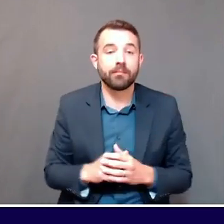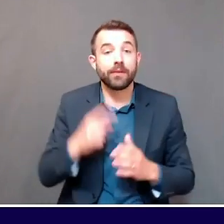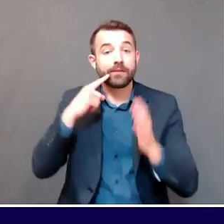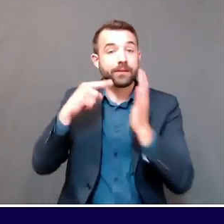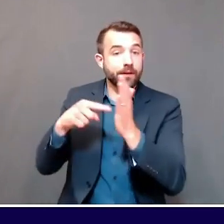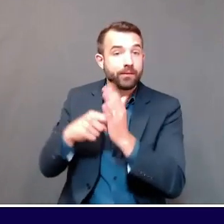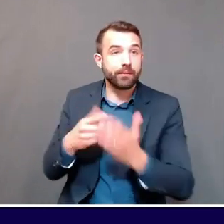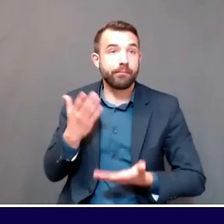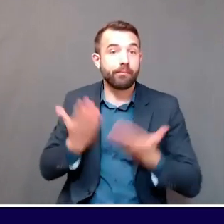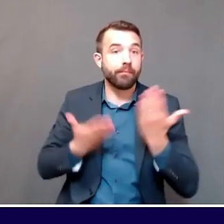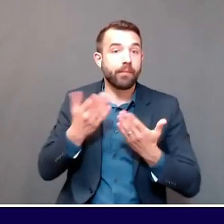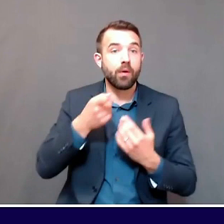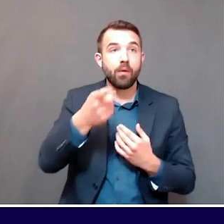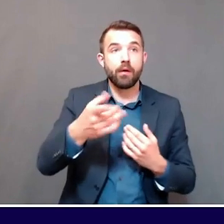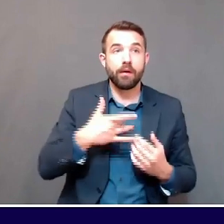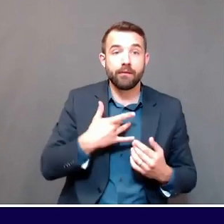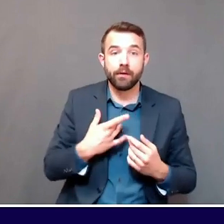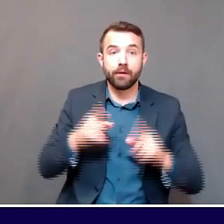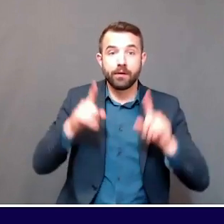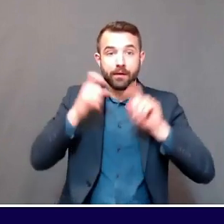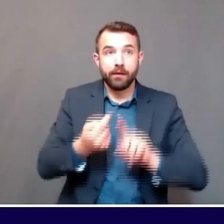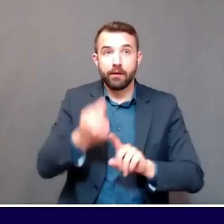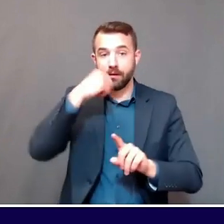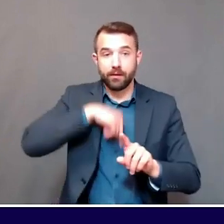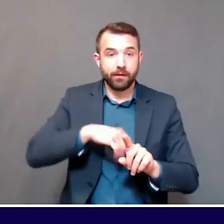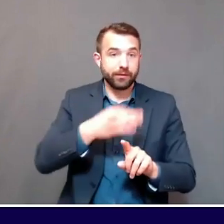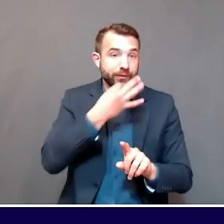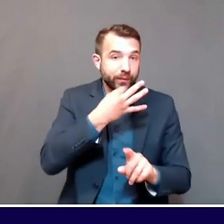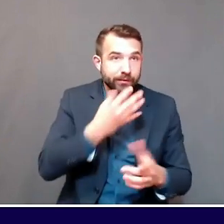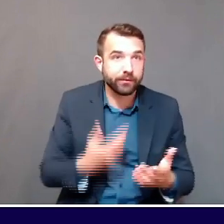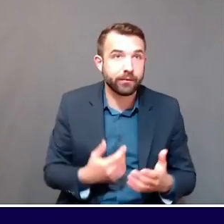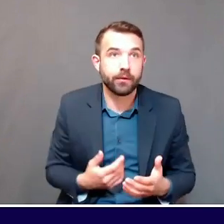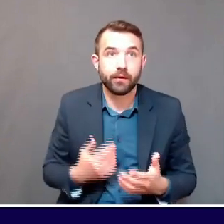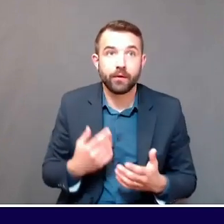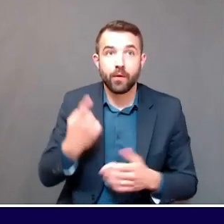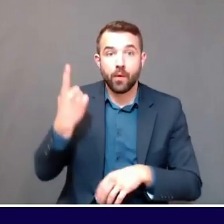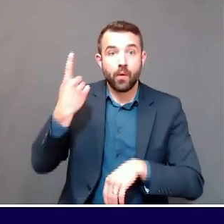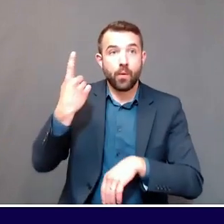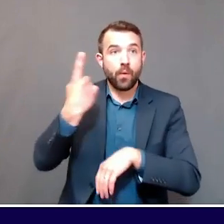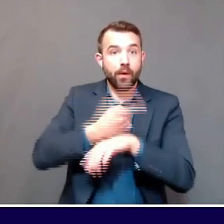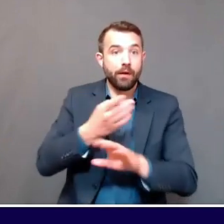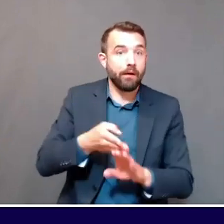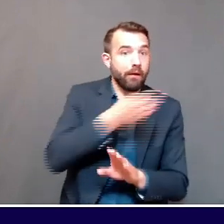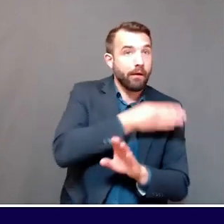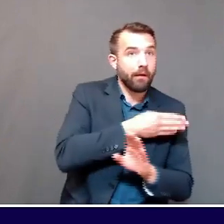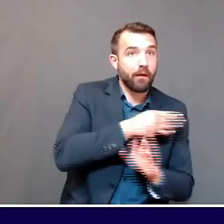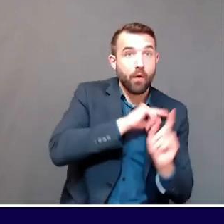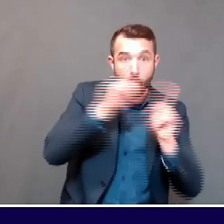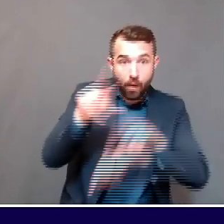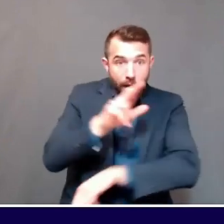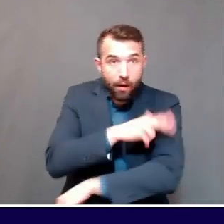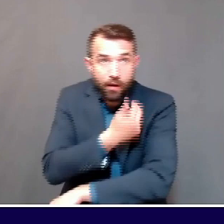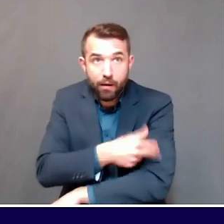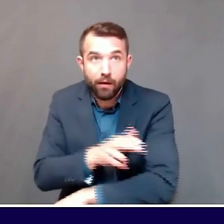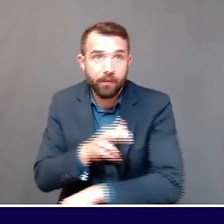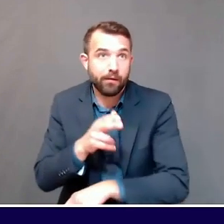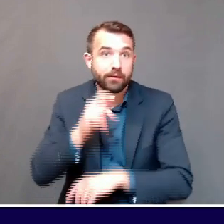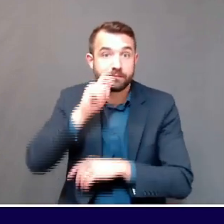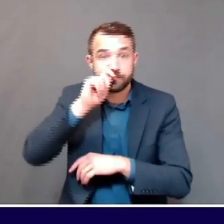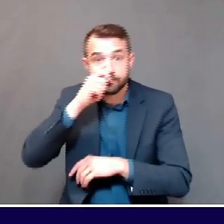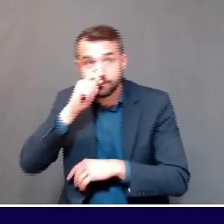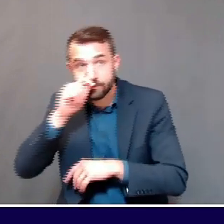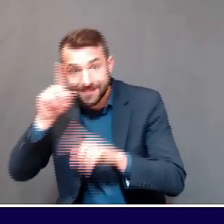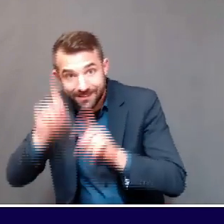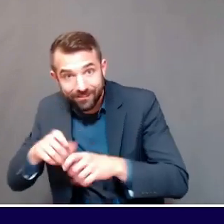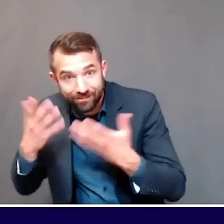can, the night before or the day before, visit that hospital, get their COVID-19 test, and be ready to go for their procedure the next morning. So